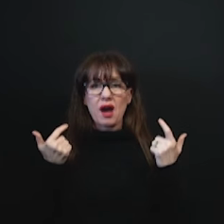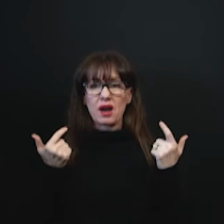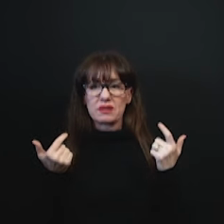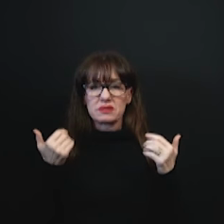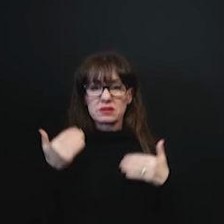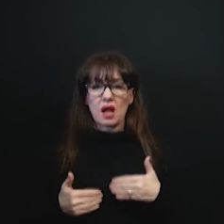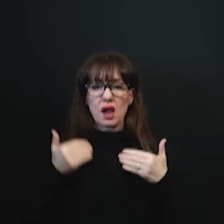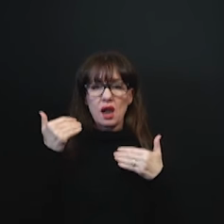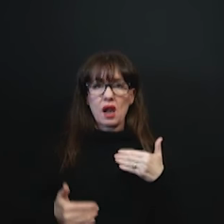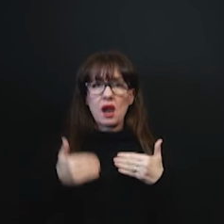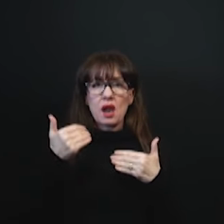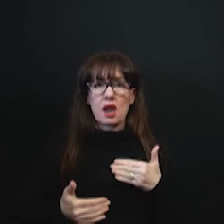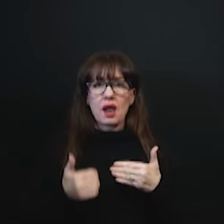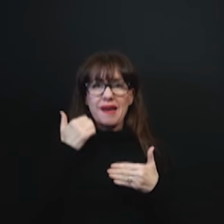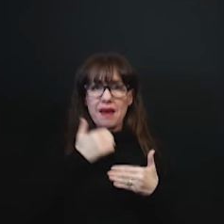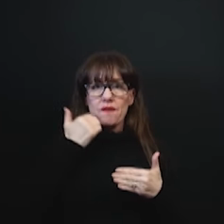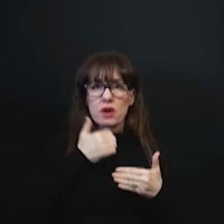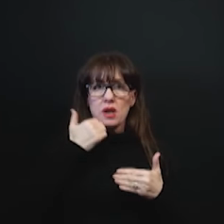by day.